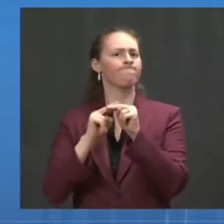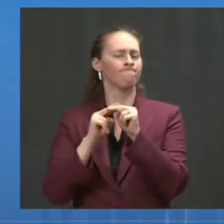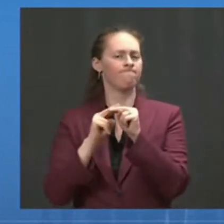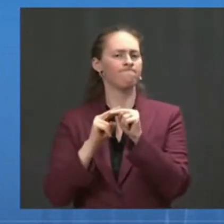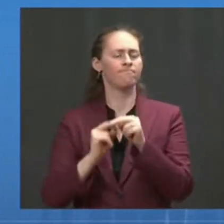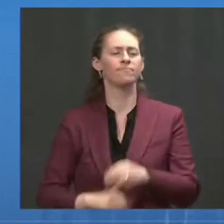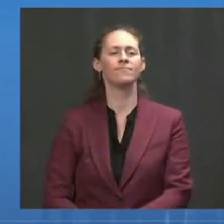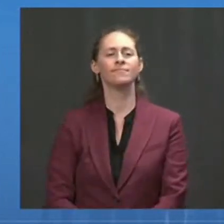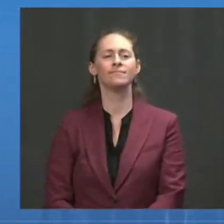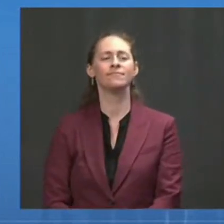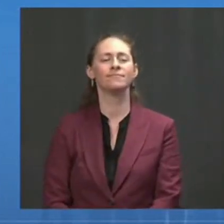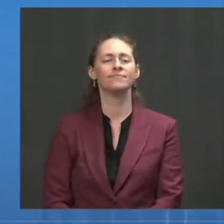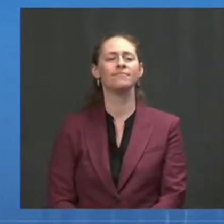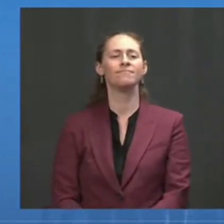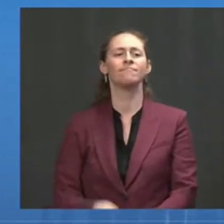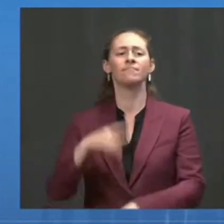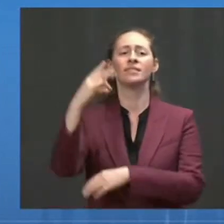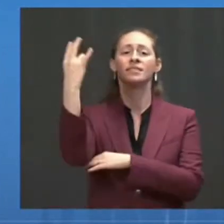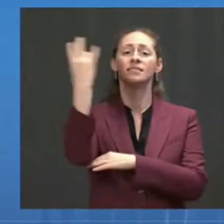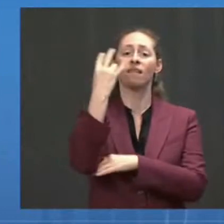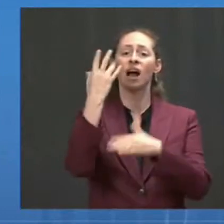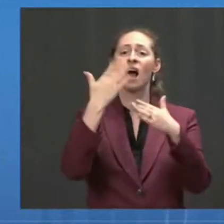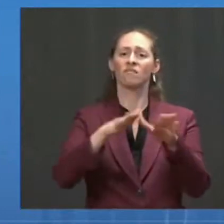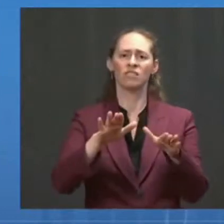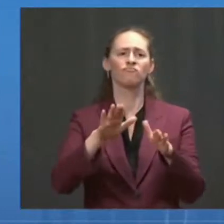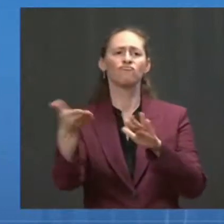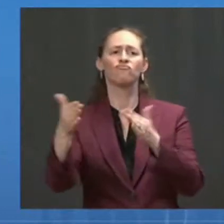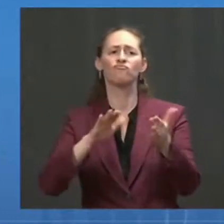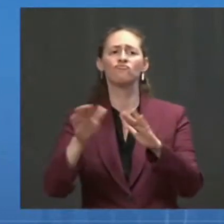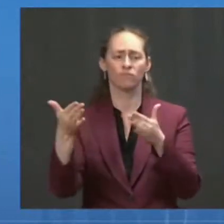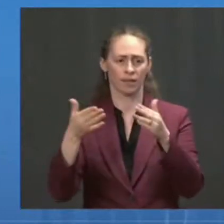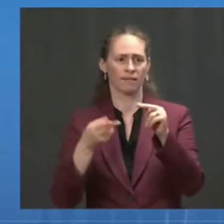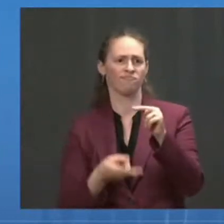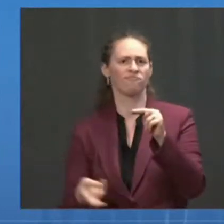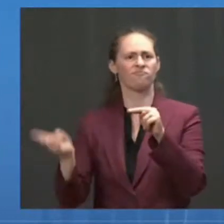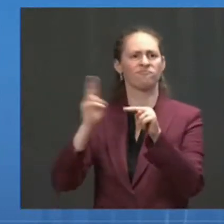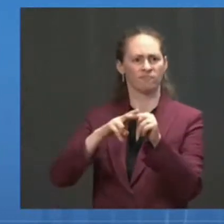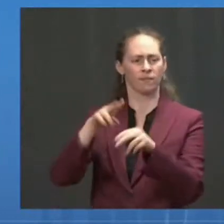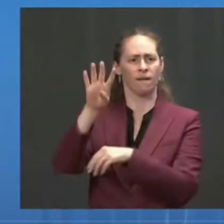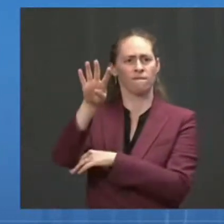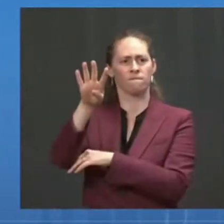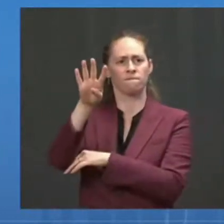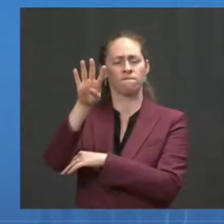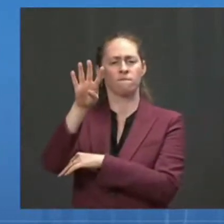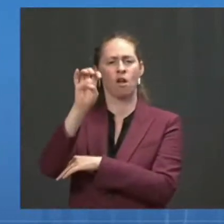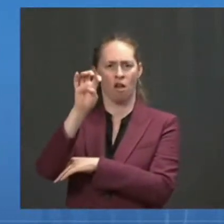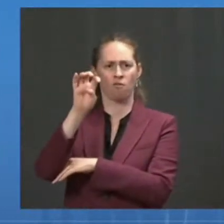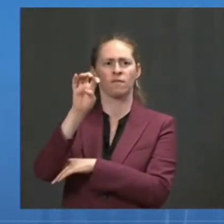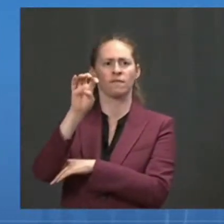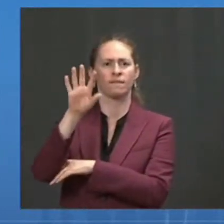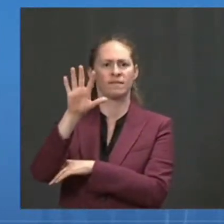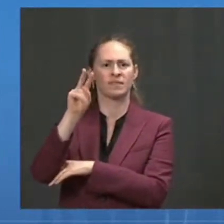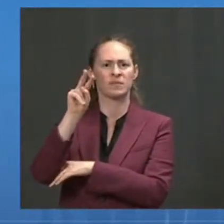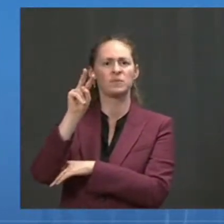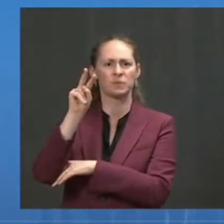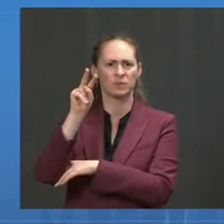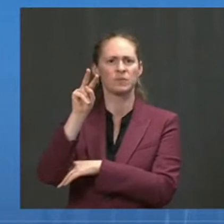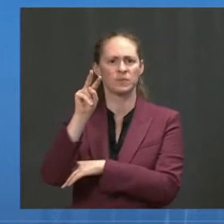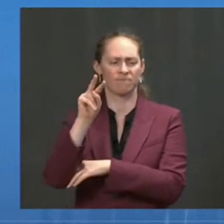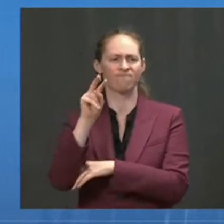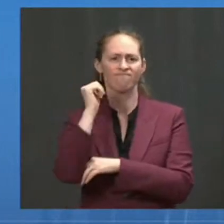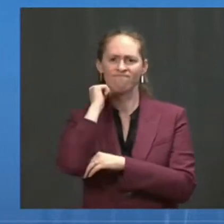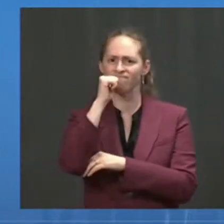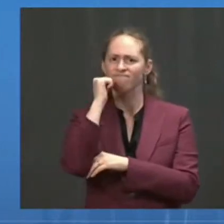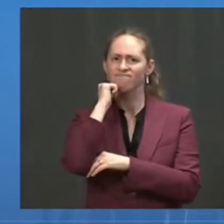daily deaths has also increased to 452 per day, an increase of 22% from the prior 7-day period.